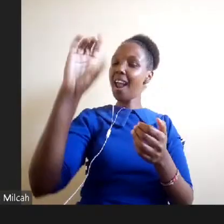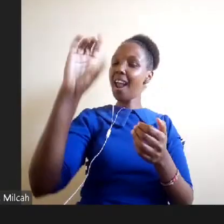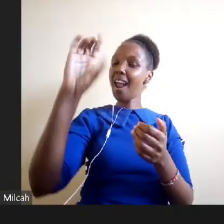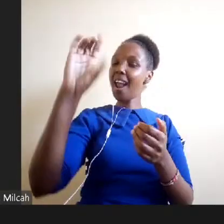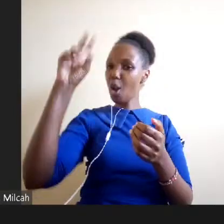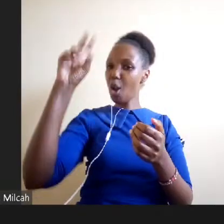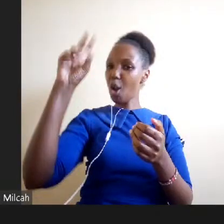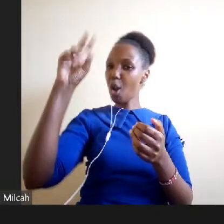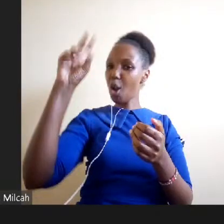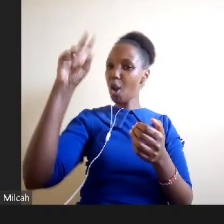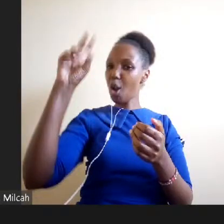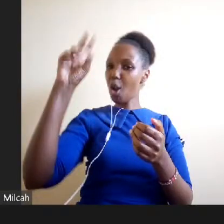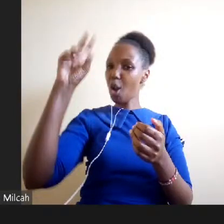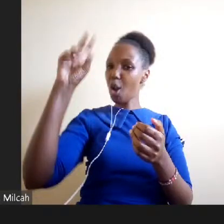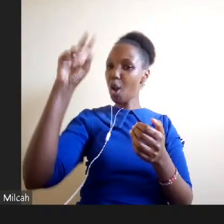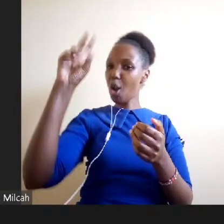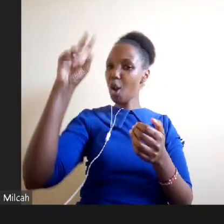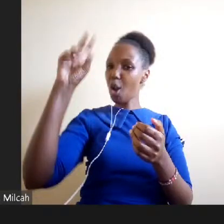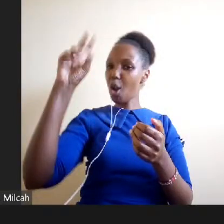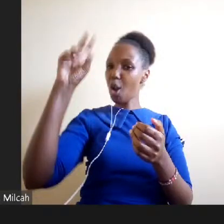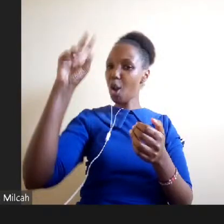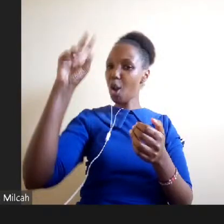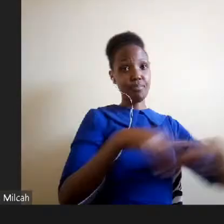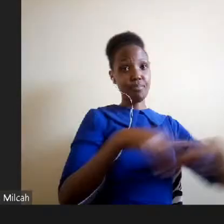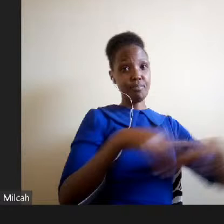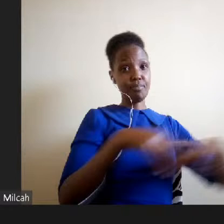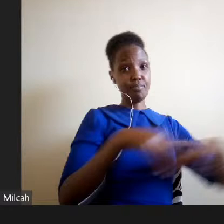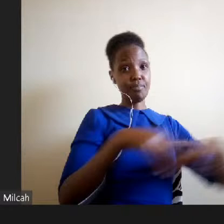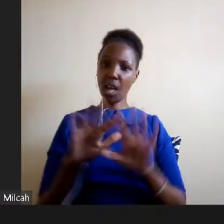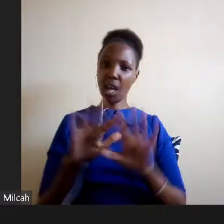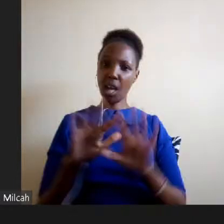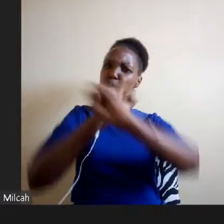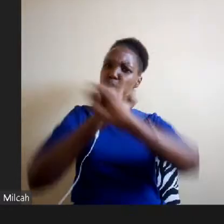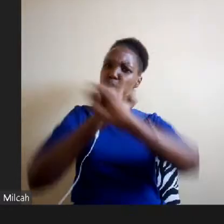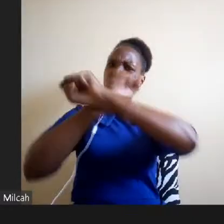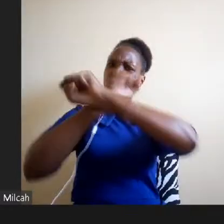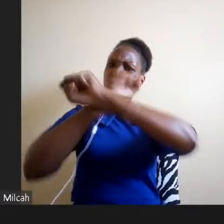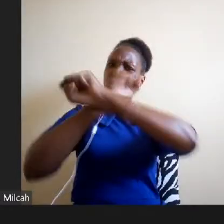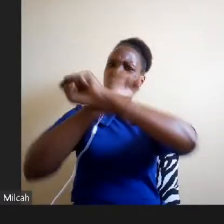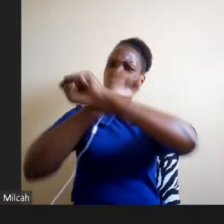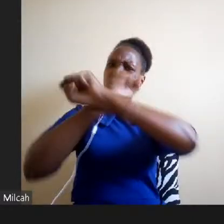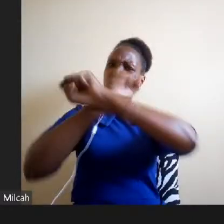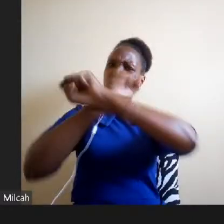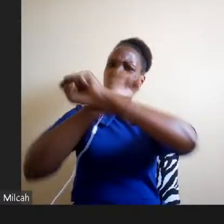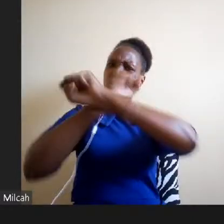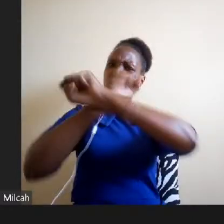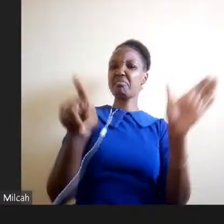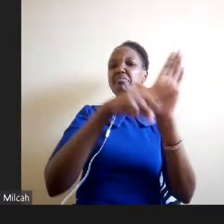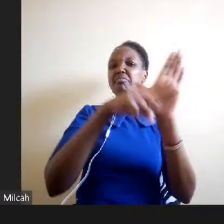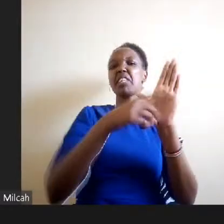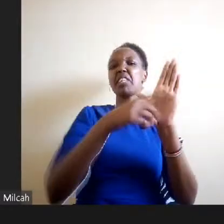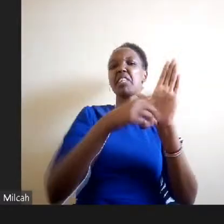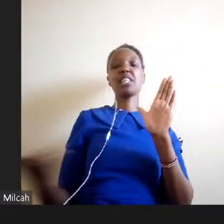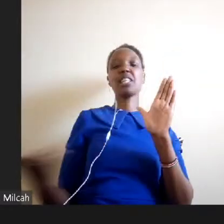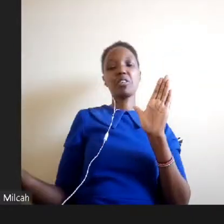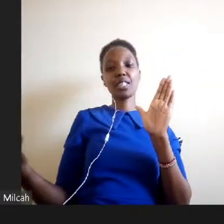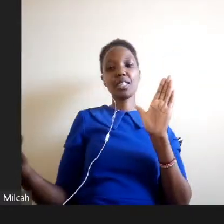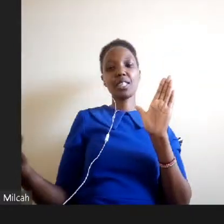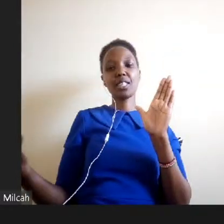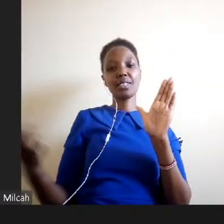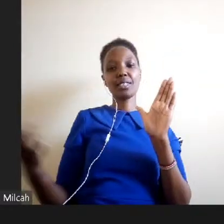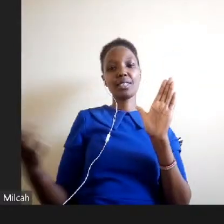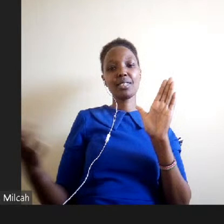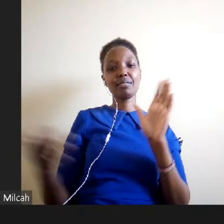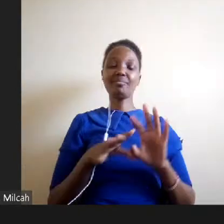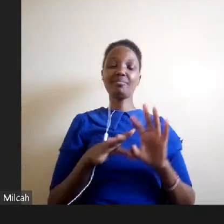use for your children. And so, how do you protect your family from negative content? This is such an interesting question, which